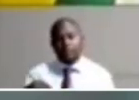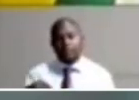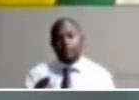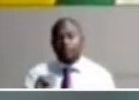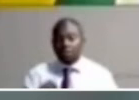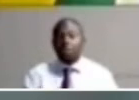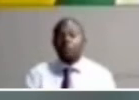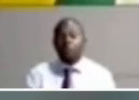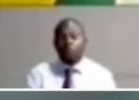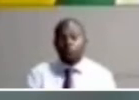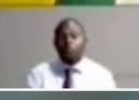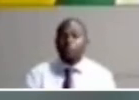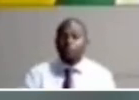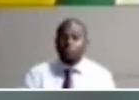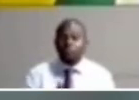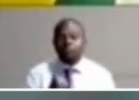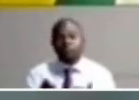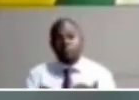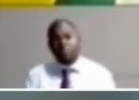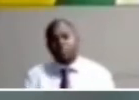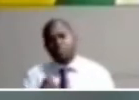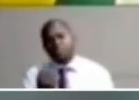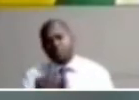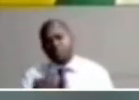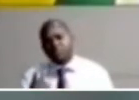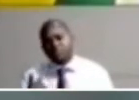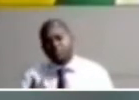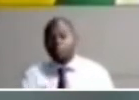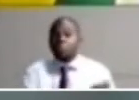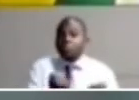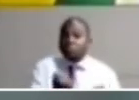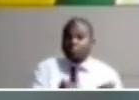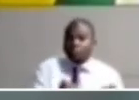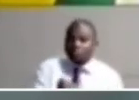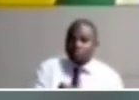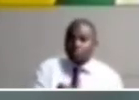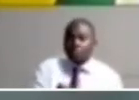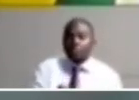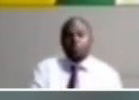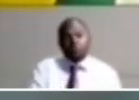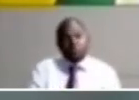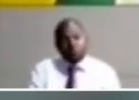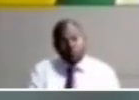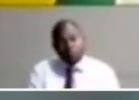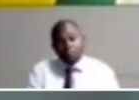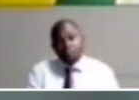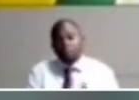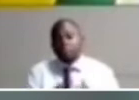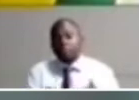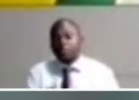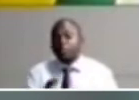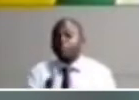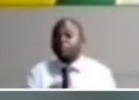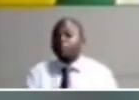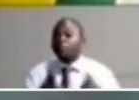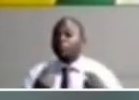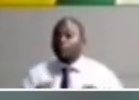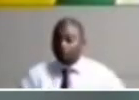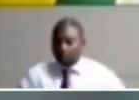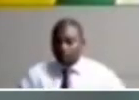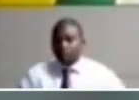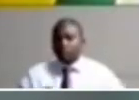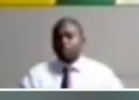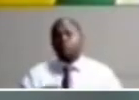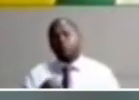$150,000. I would use it to buy maybe 3-4-wheel drive vehicles to use by the Minister of Health in